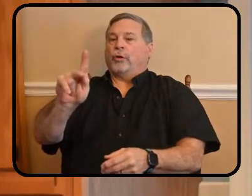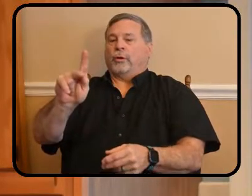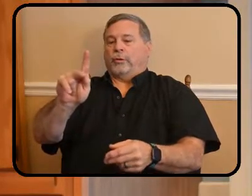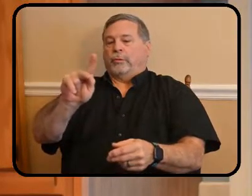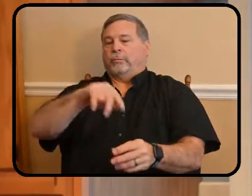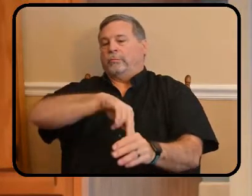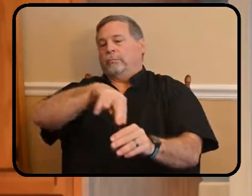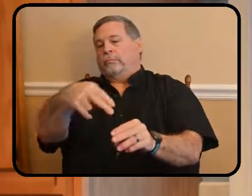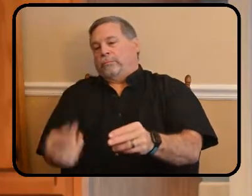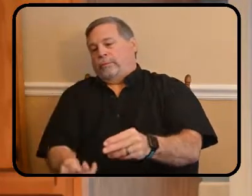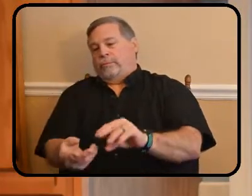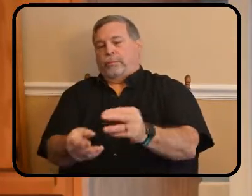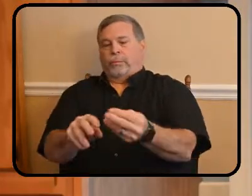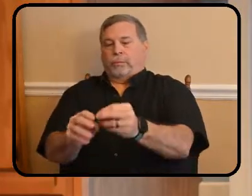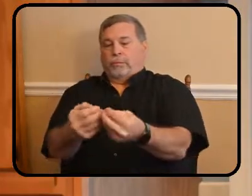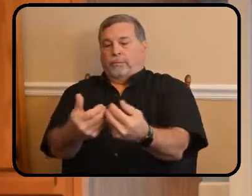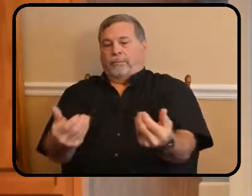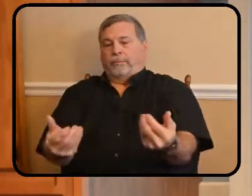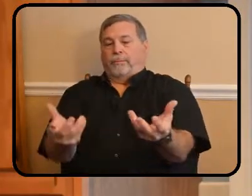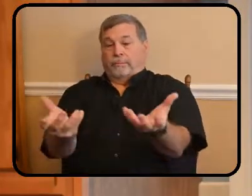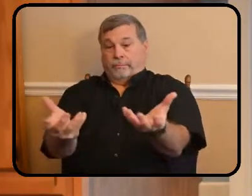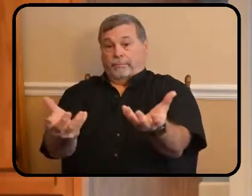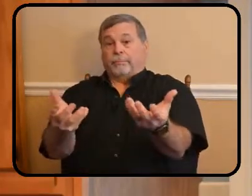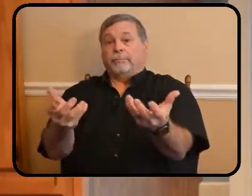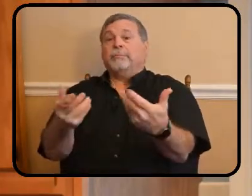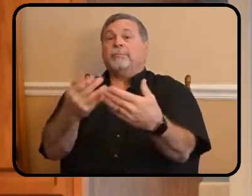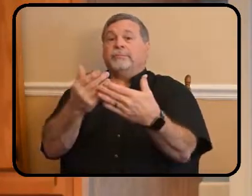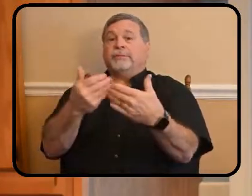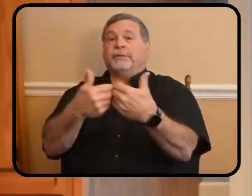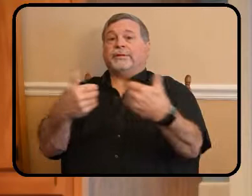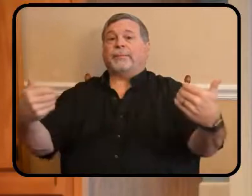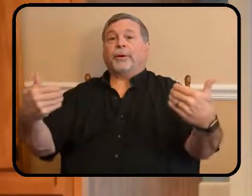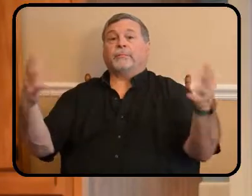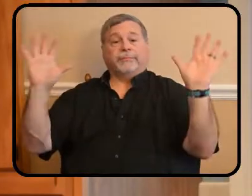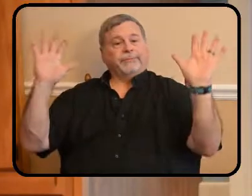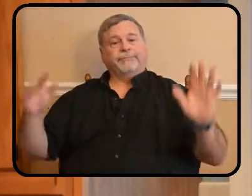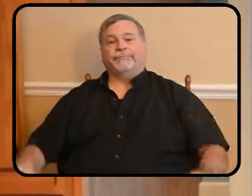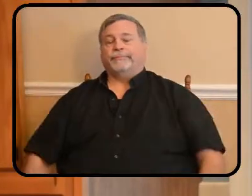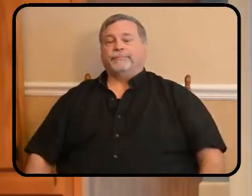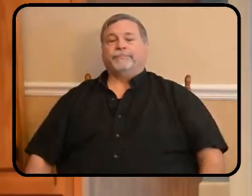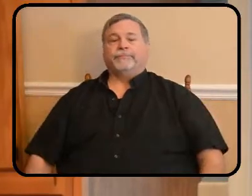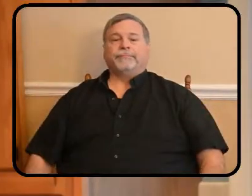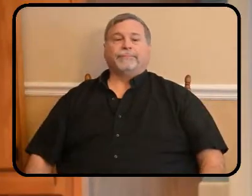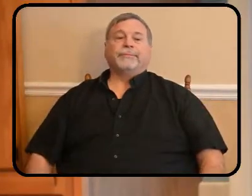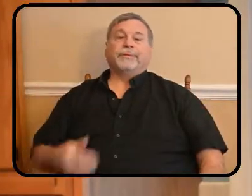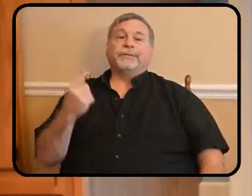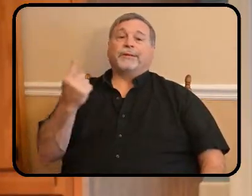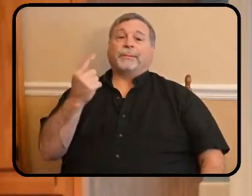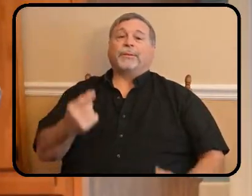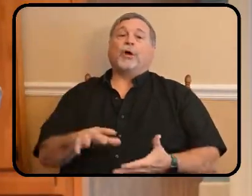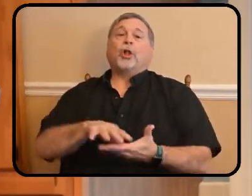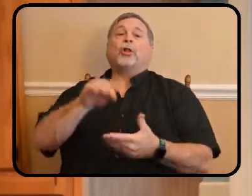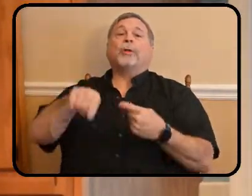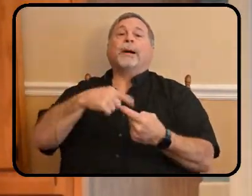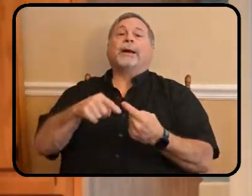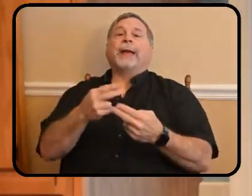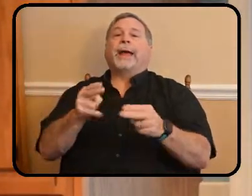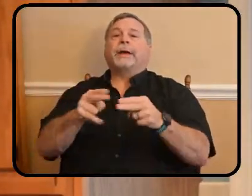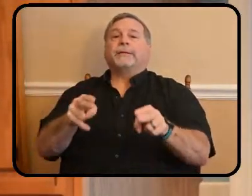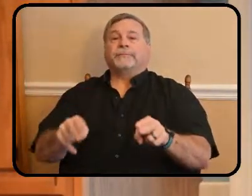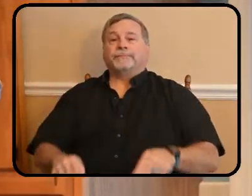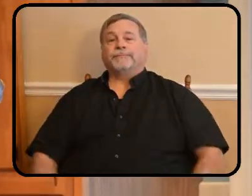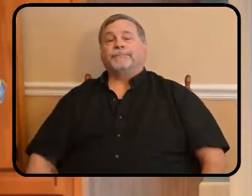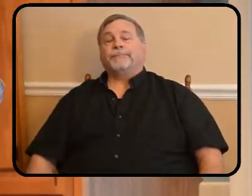you just kind of go back and forth and it separates, and there's your egg yolk. So again, little thing you learn about eggs. So for